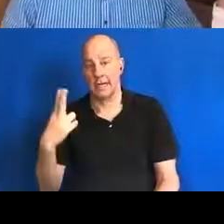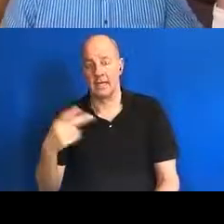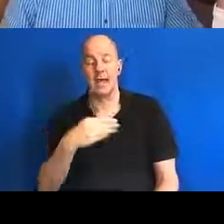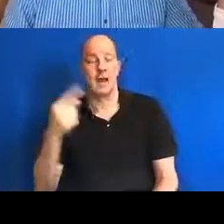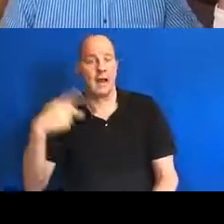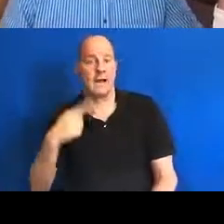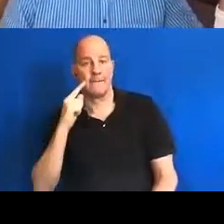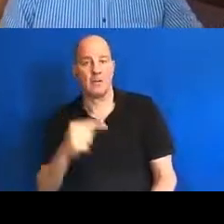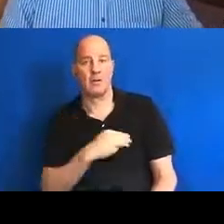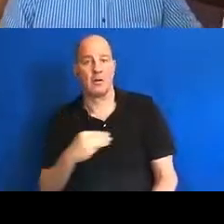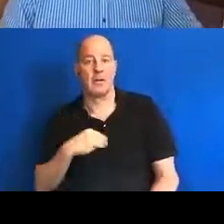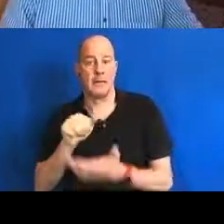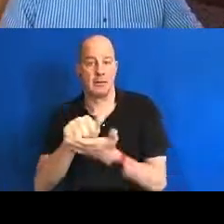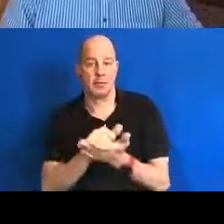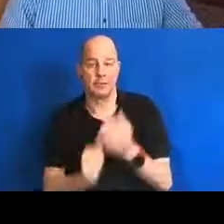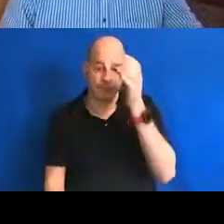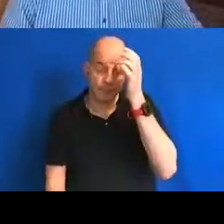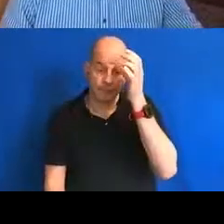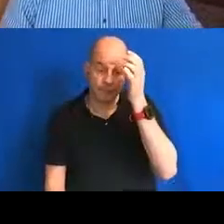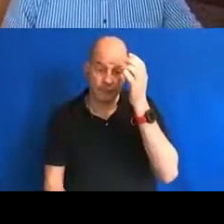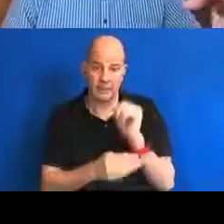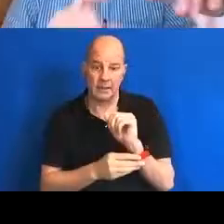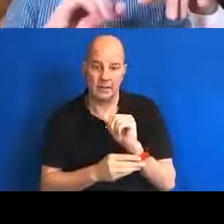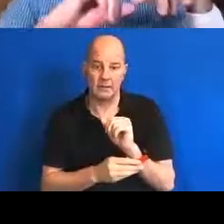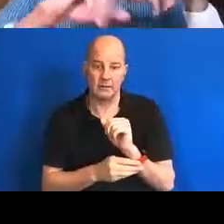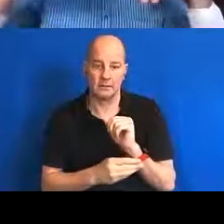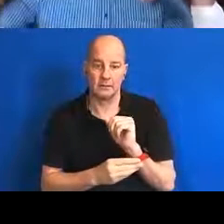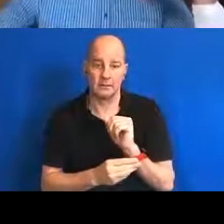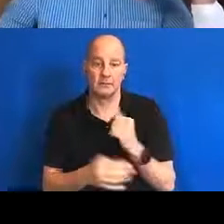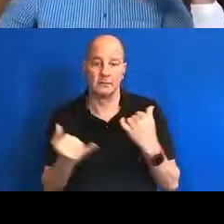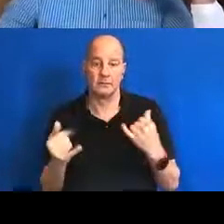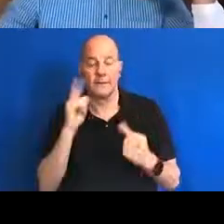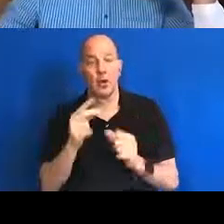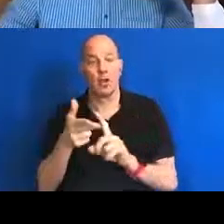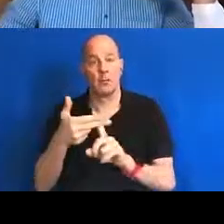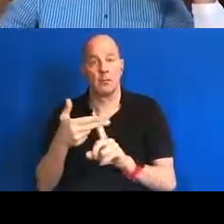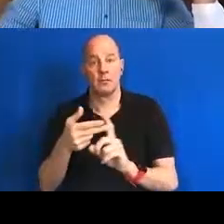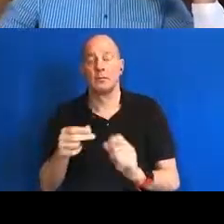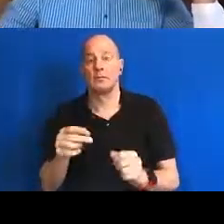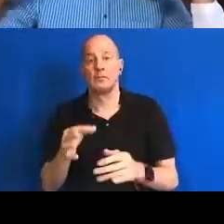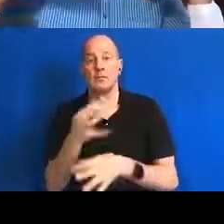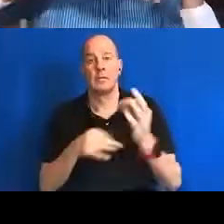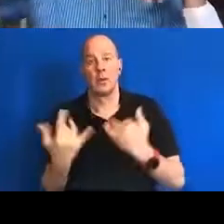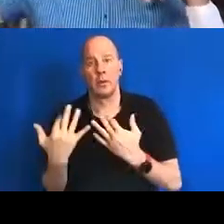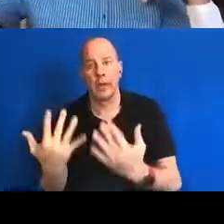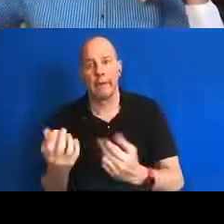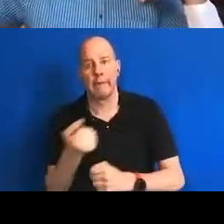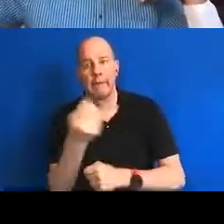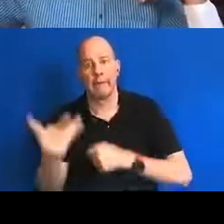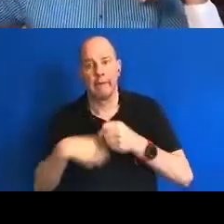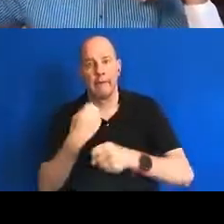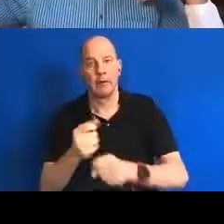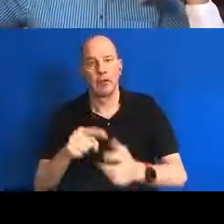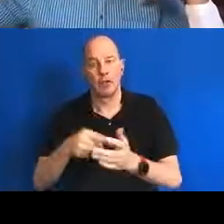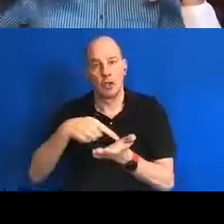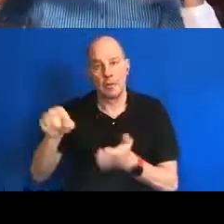Now, Schitt's Creek Motel decided that instead of waiting multiple years to start to pay back the